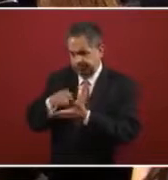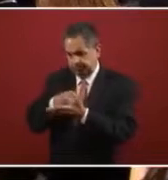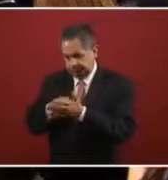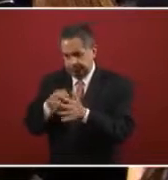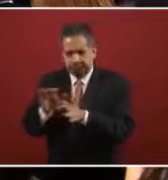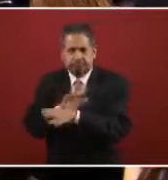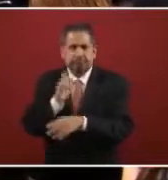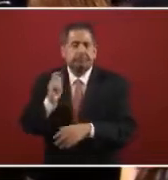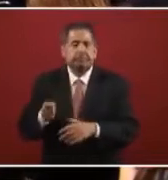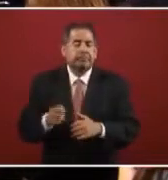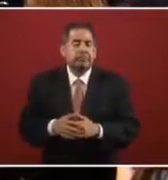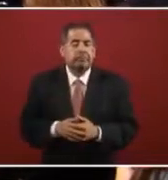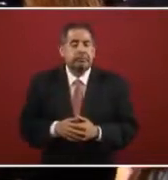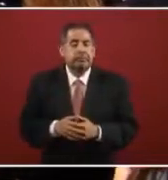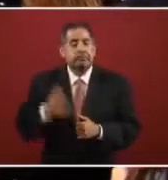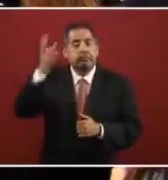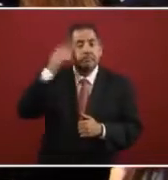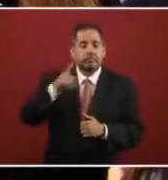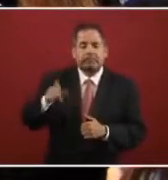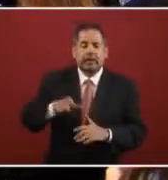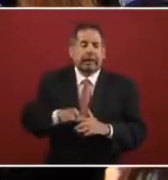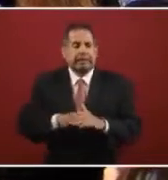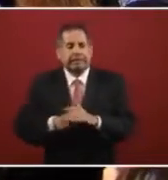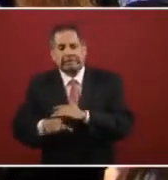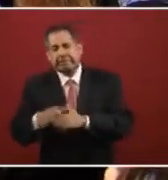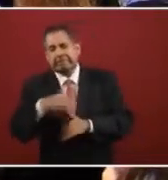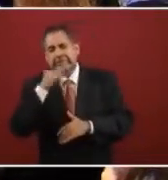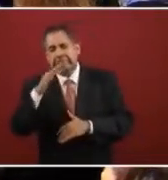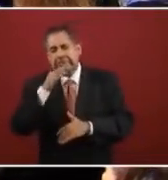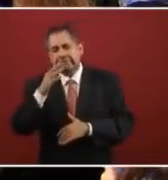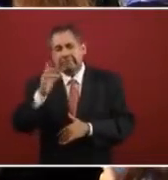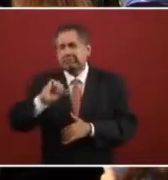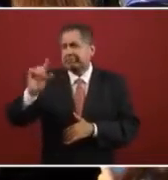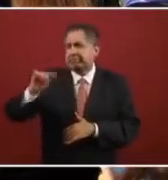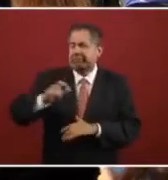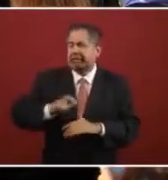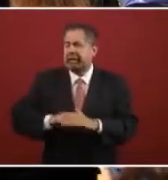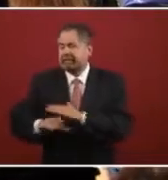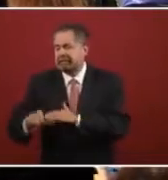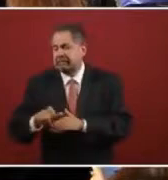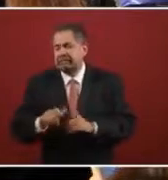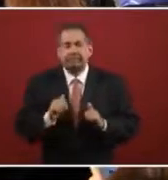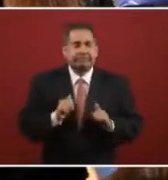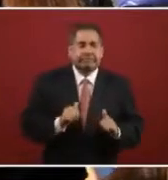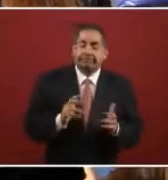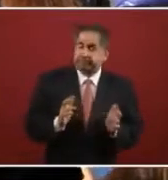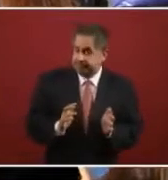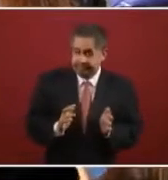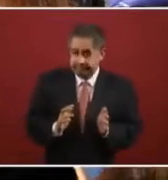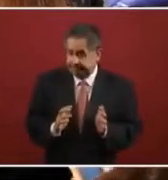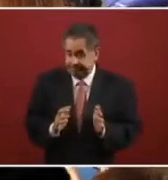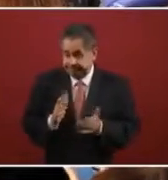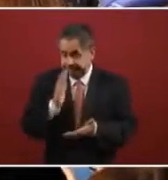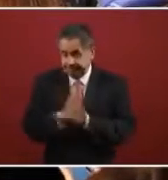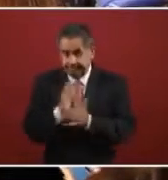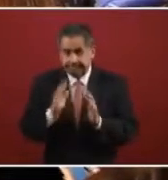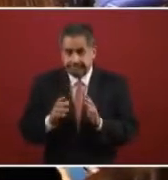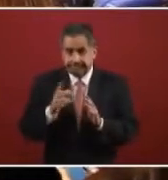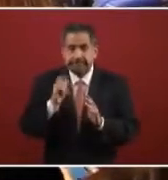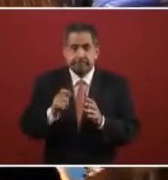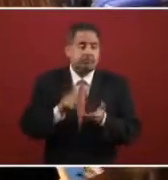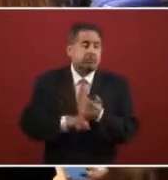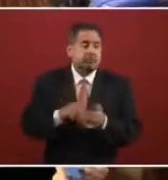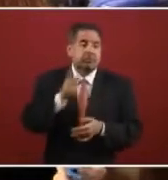uh, se sobornaba situation where they used to suborn the authorities, y en particular a